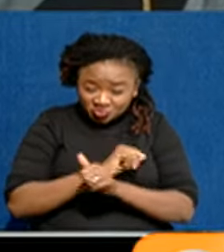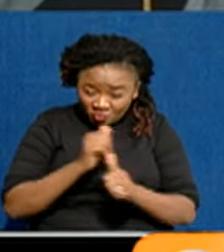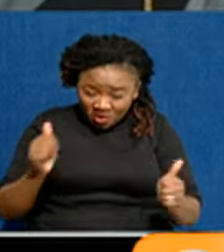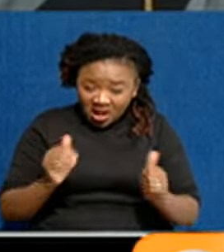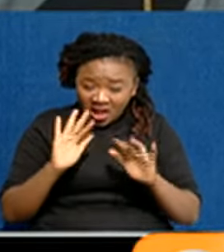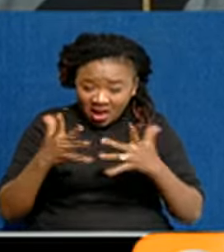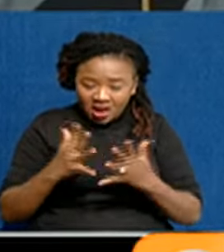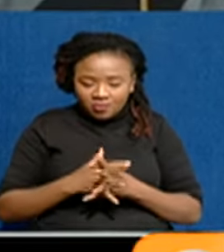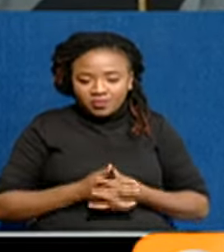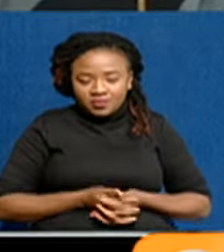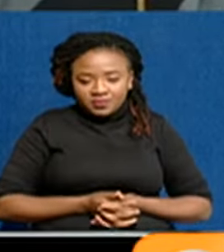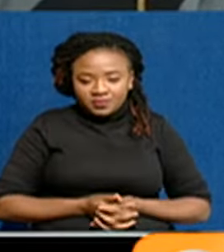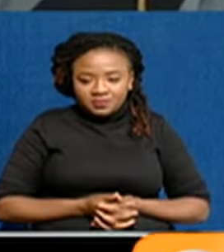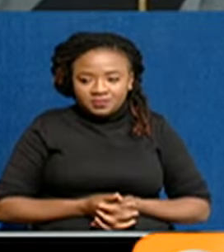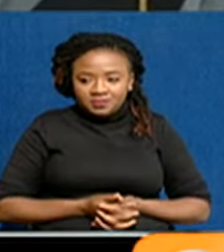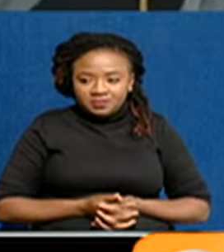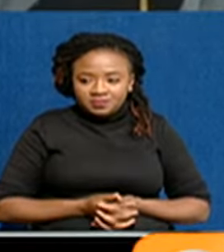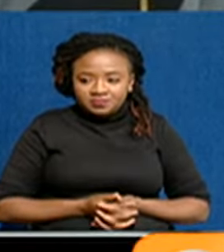prudently?